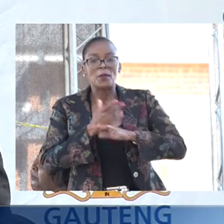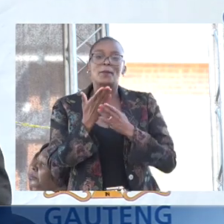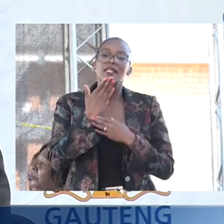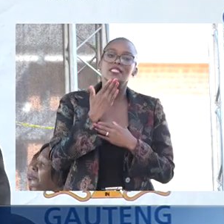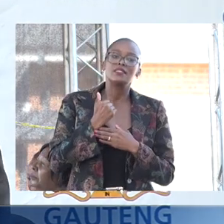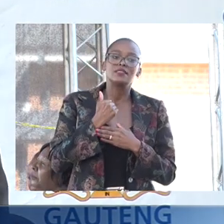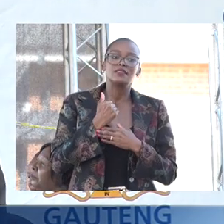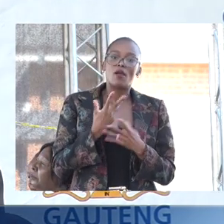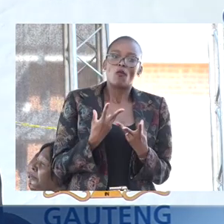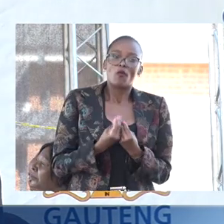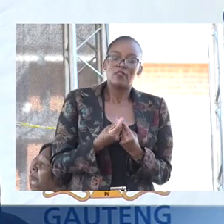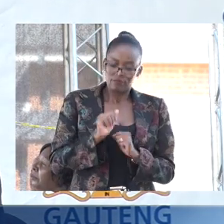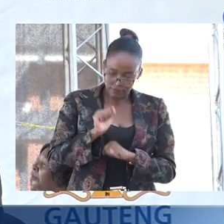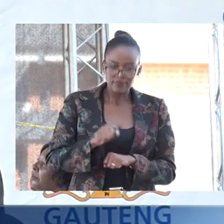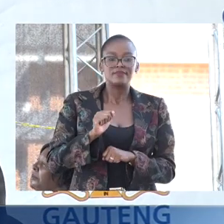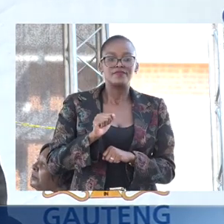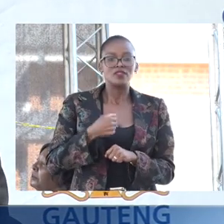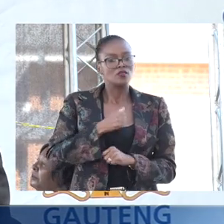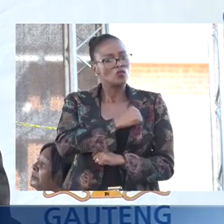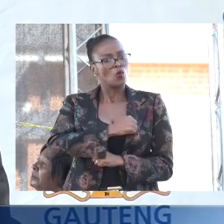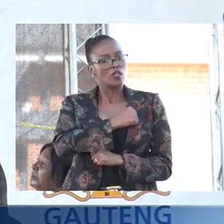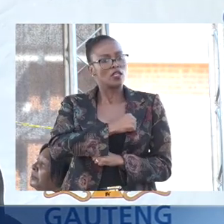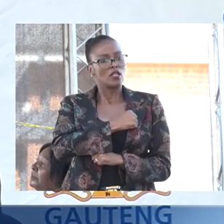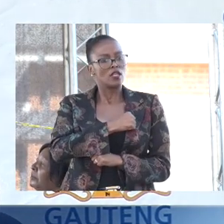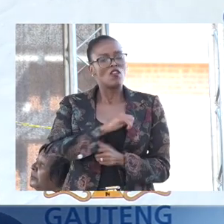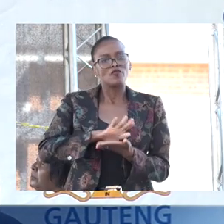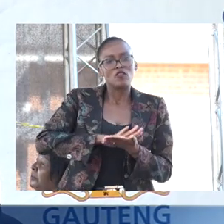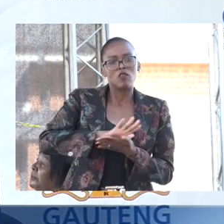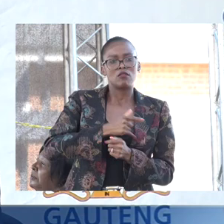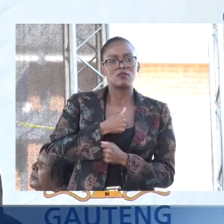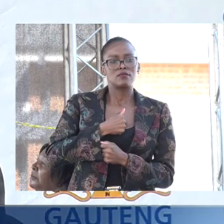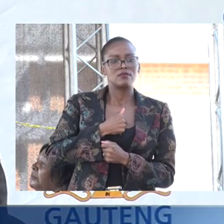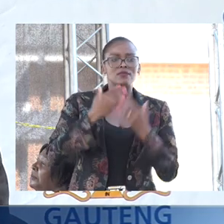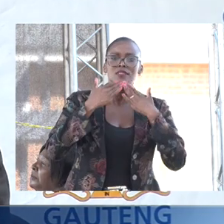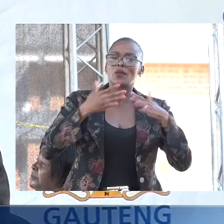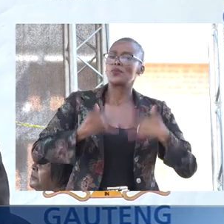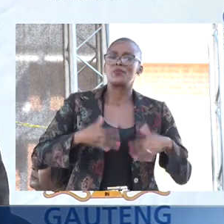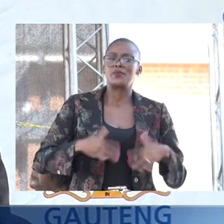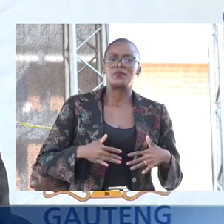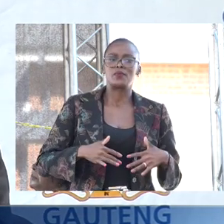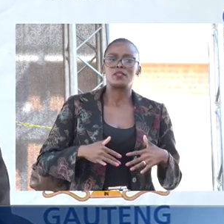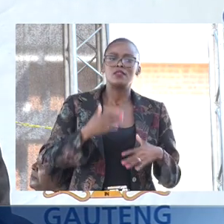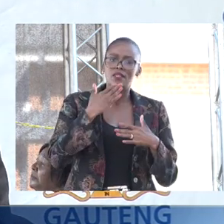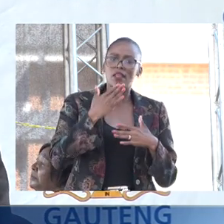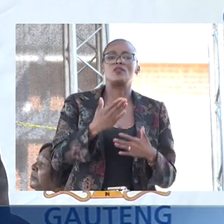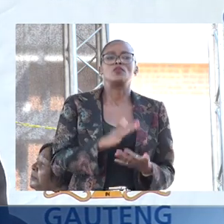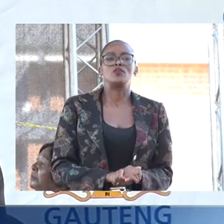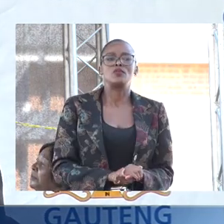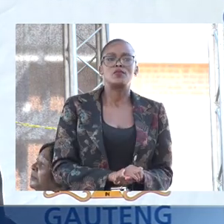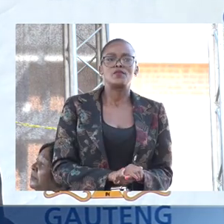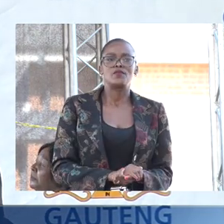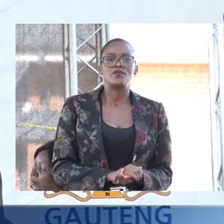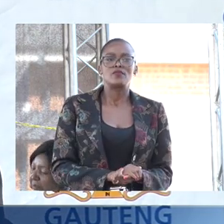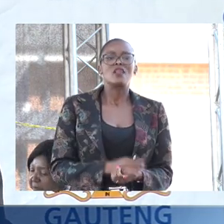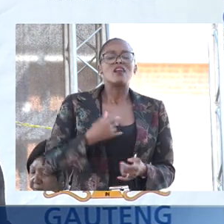please, with your permission, sorry, forgive me, thank you very much, thank you,